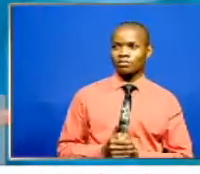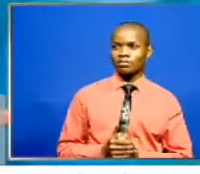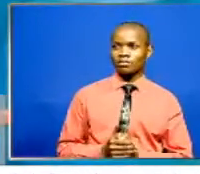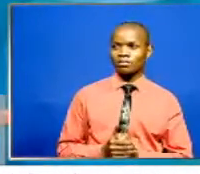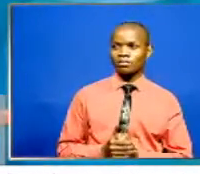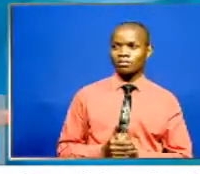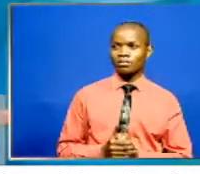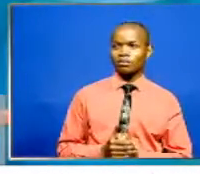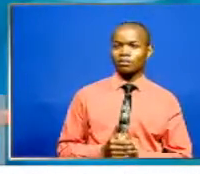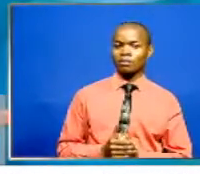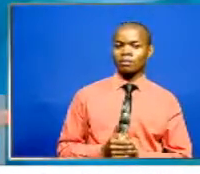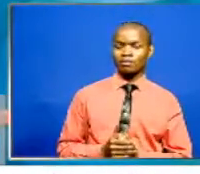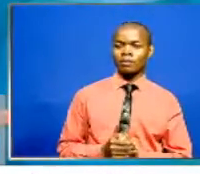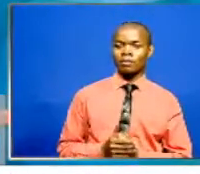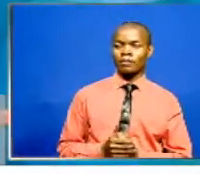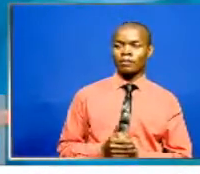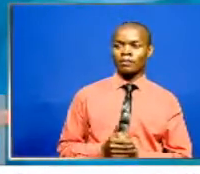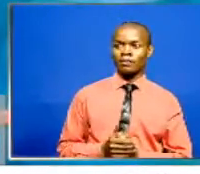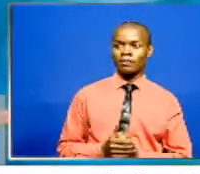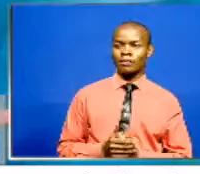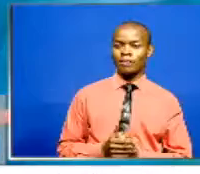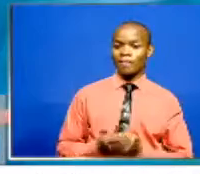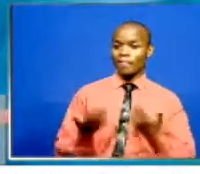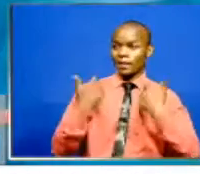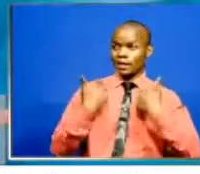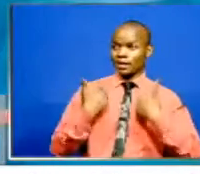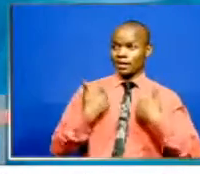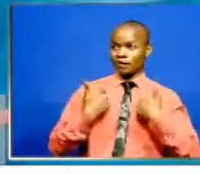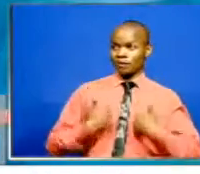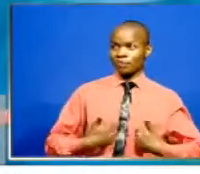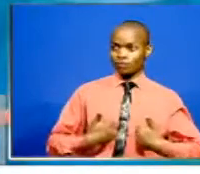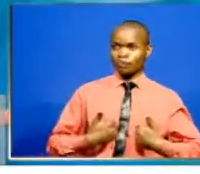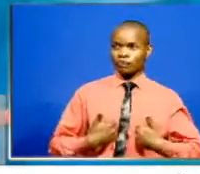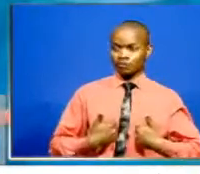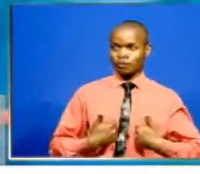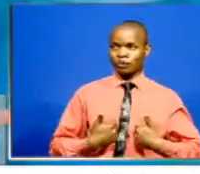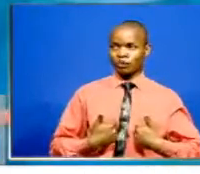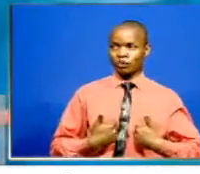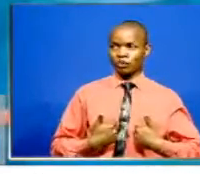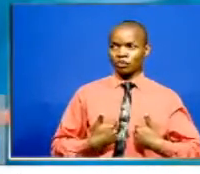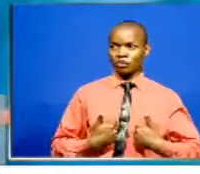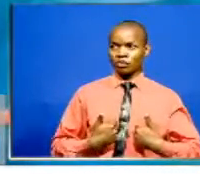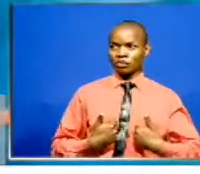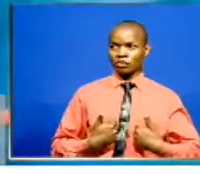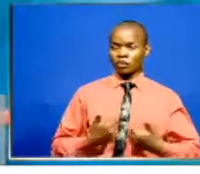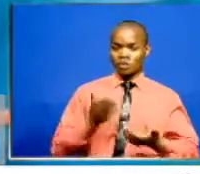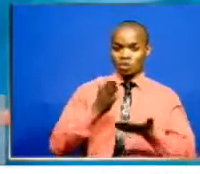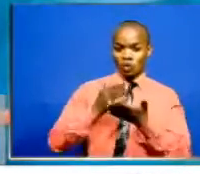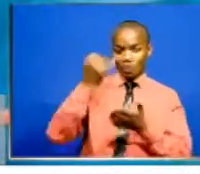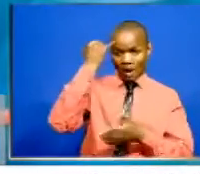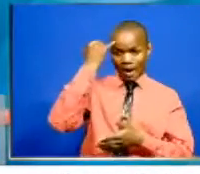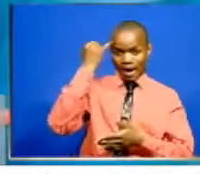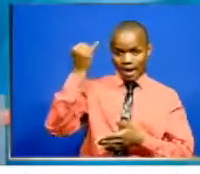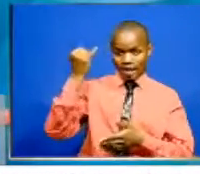Financial resources. Personally, I believe that with great ideas,